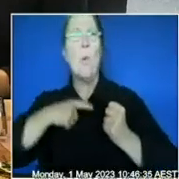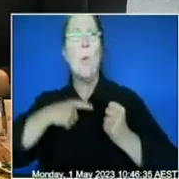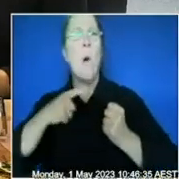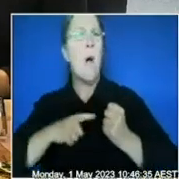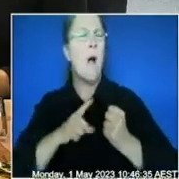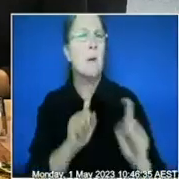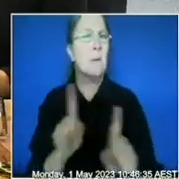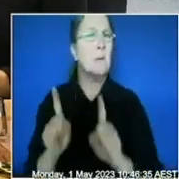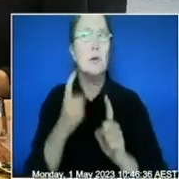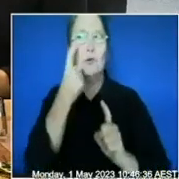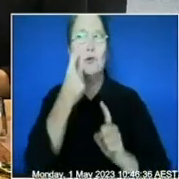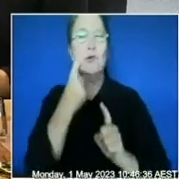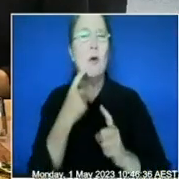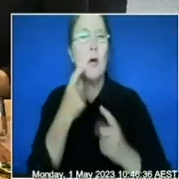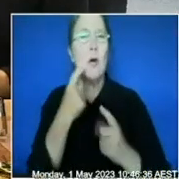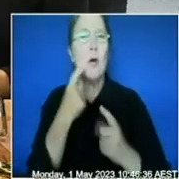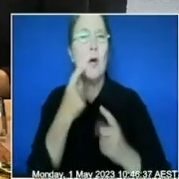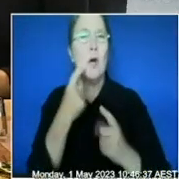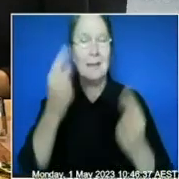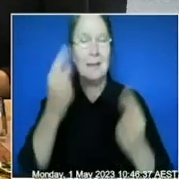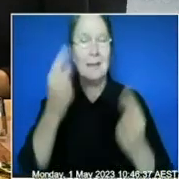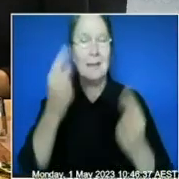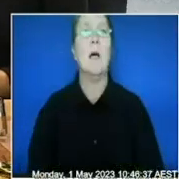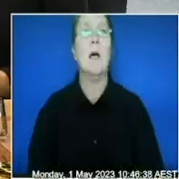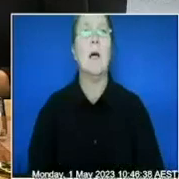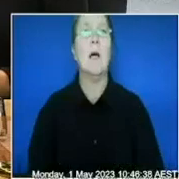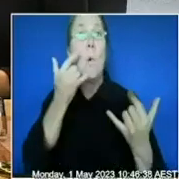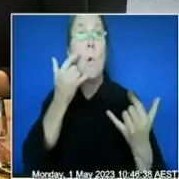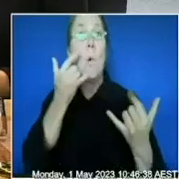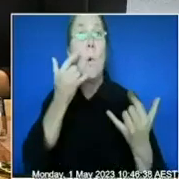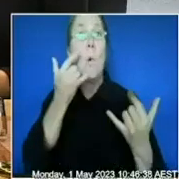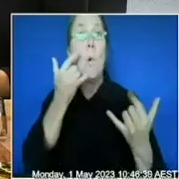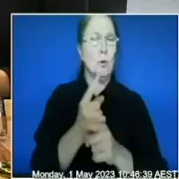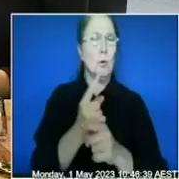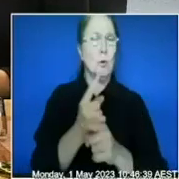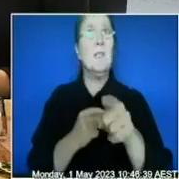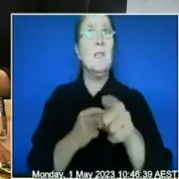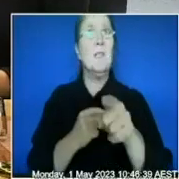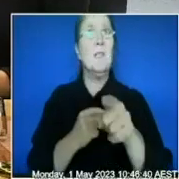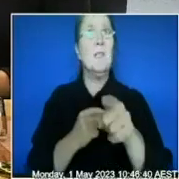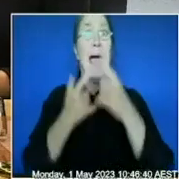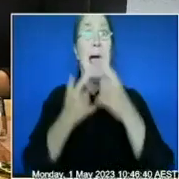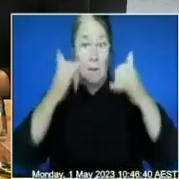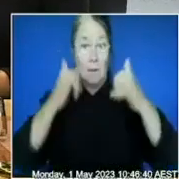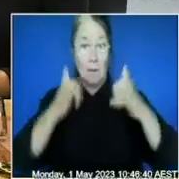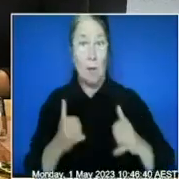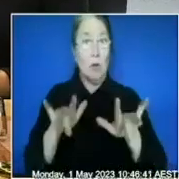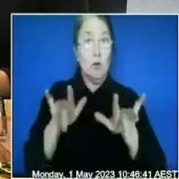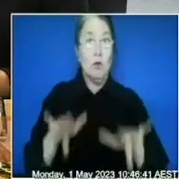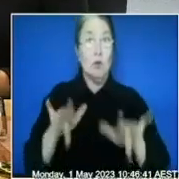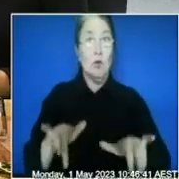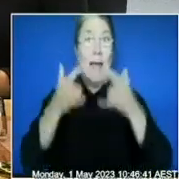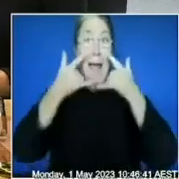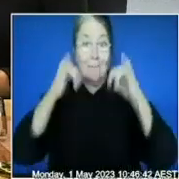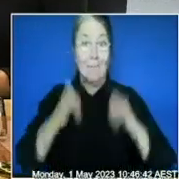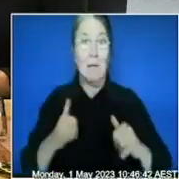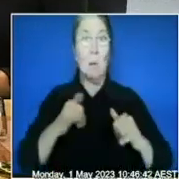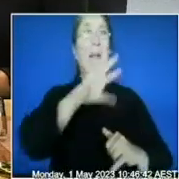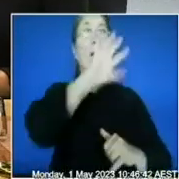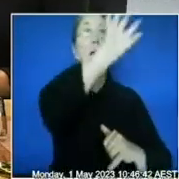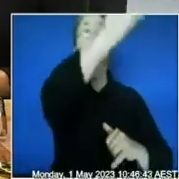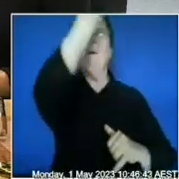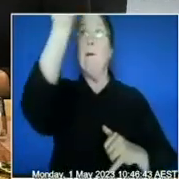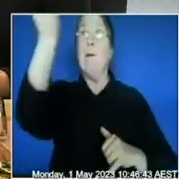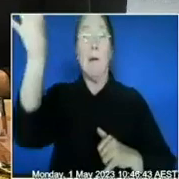actually... was not fully operational at that point. The interim evaluation only looked at the Yarra site in terms of the